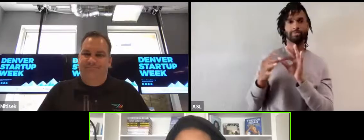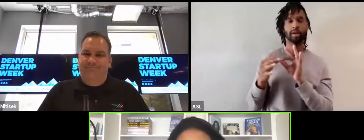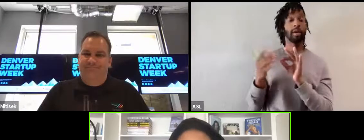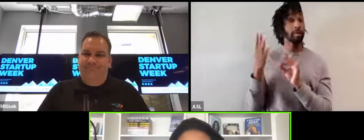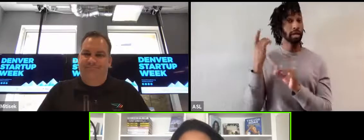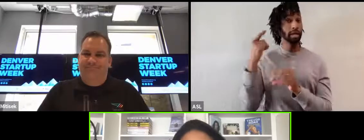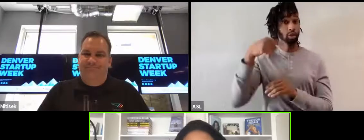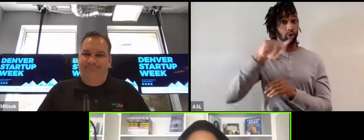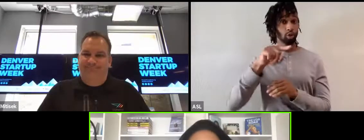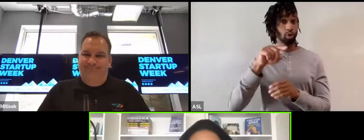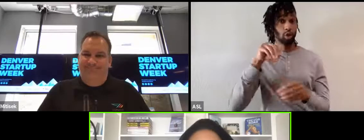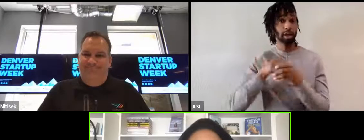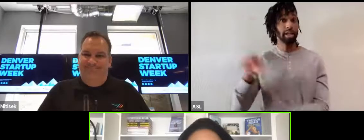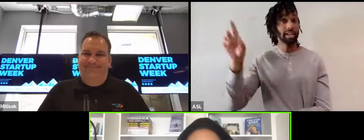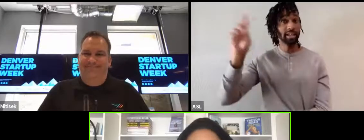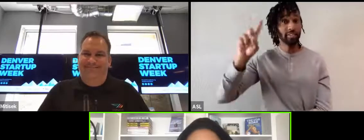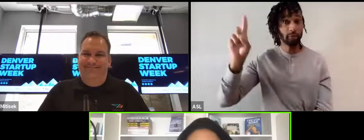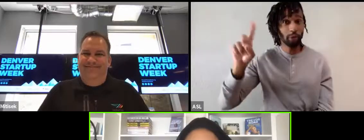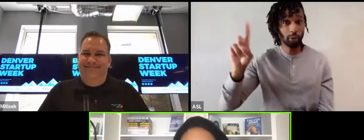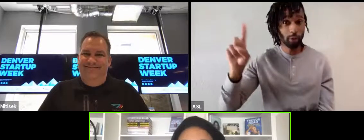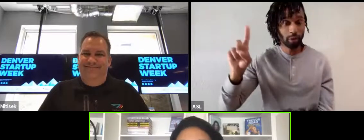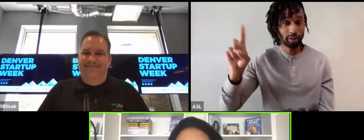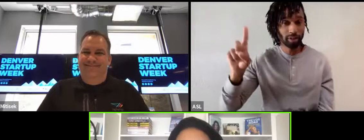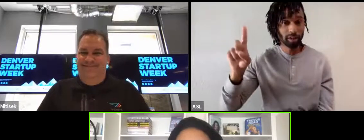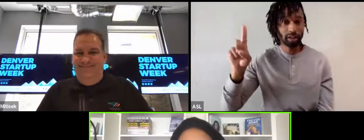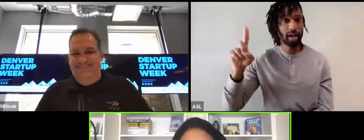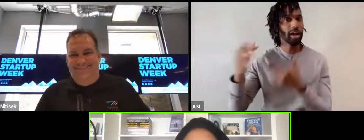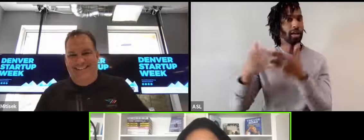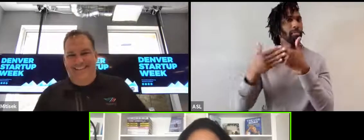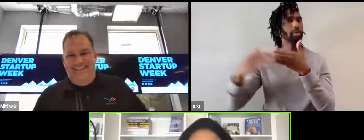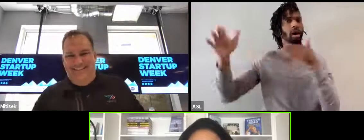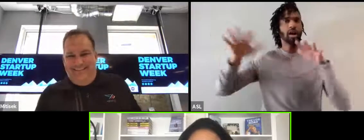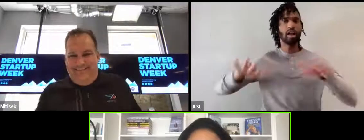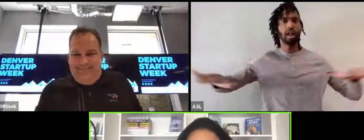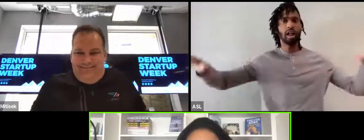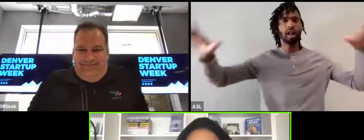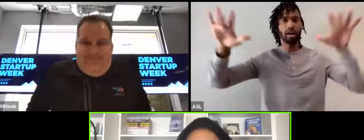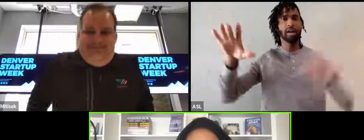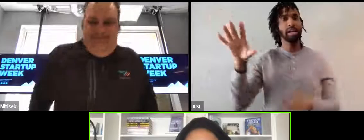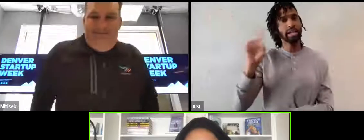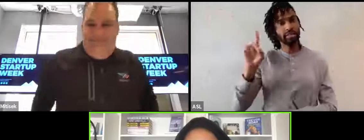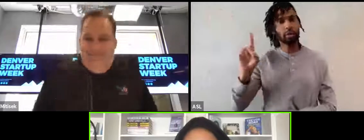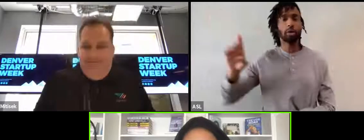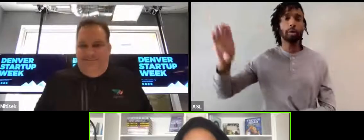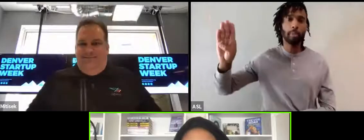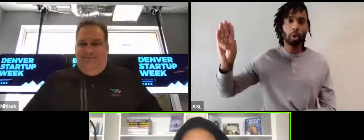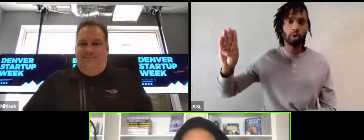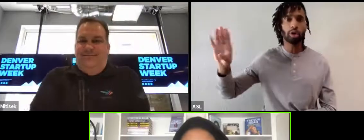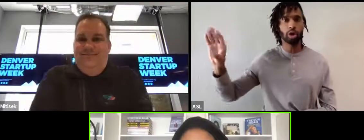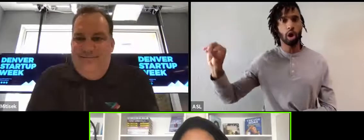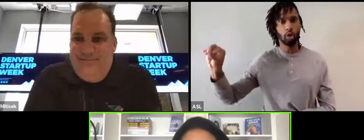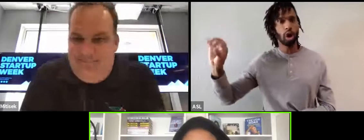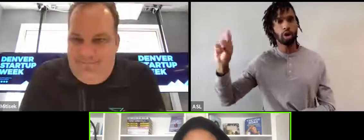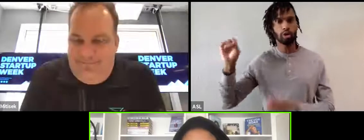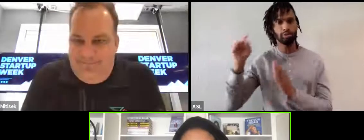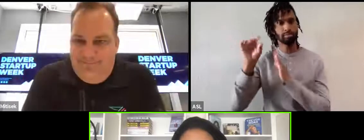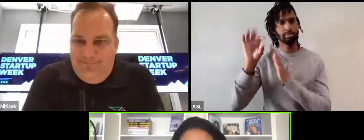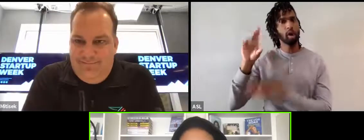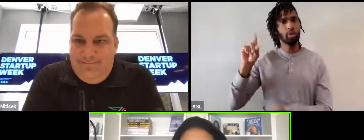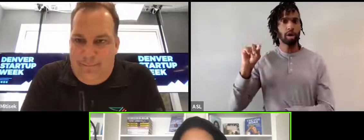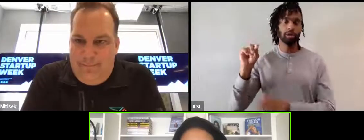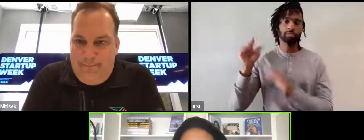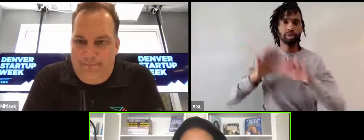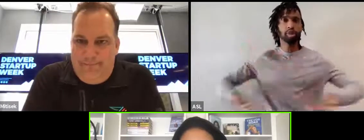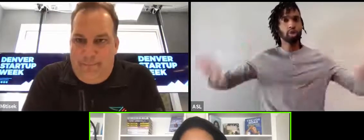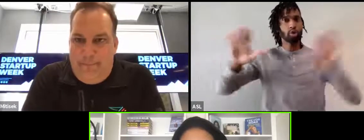in Denver and beyond, and Denver and Boulder and Colorado in general, Aspen,